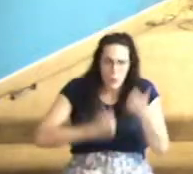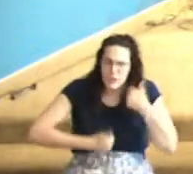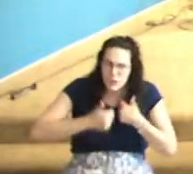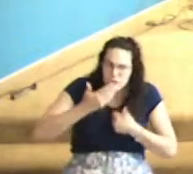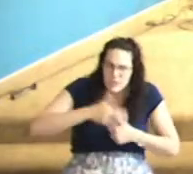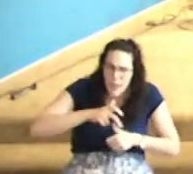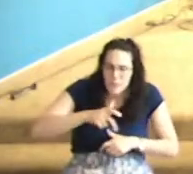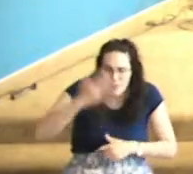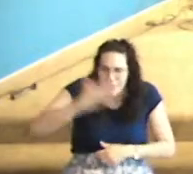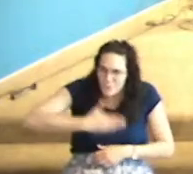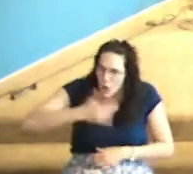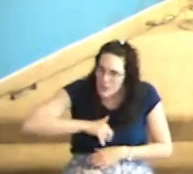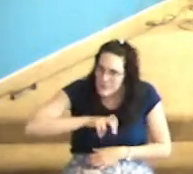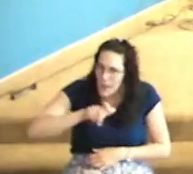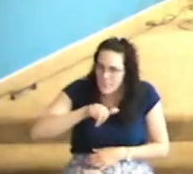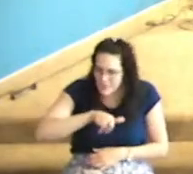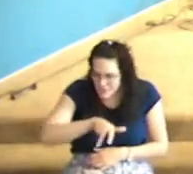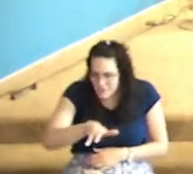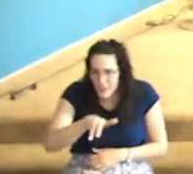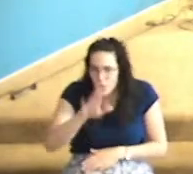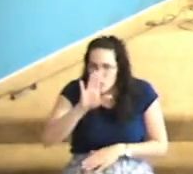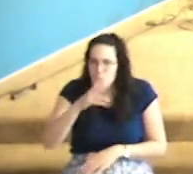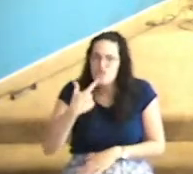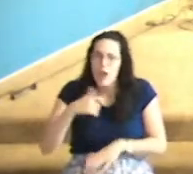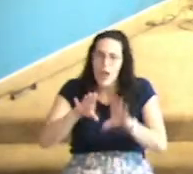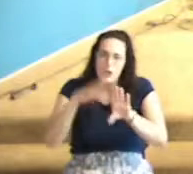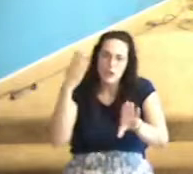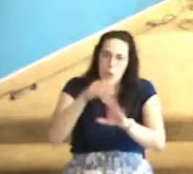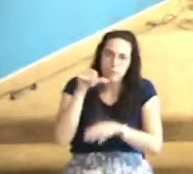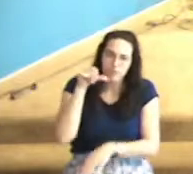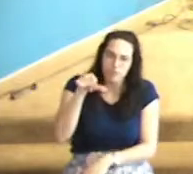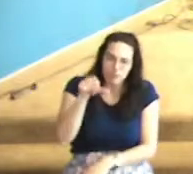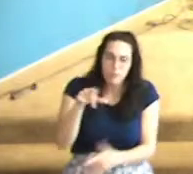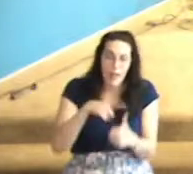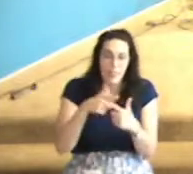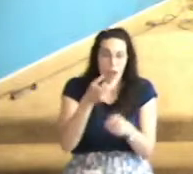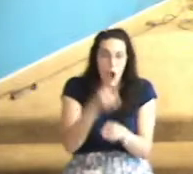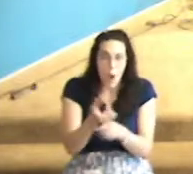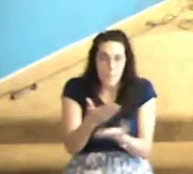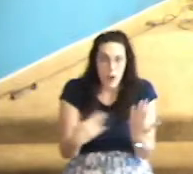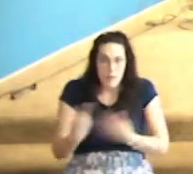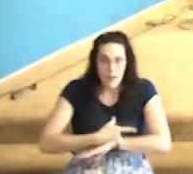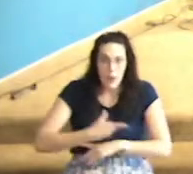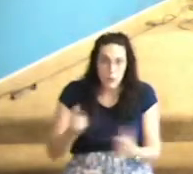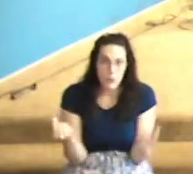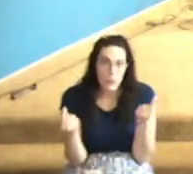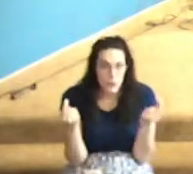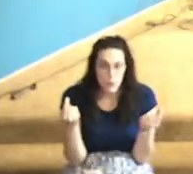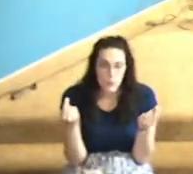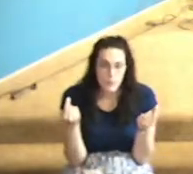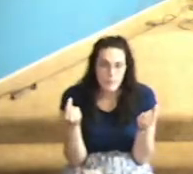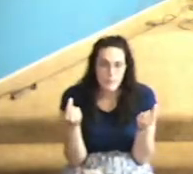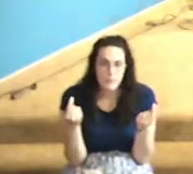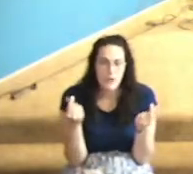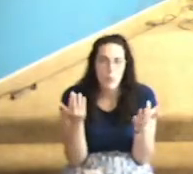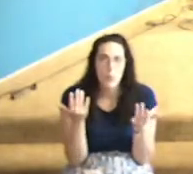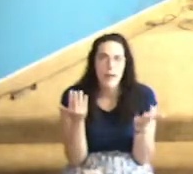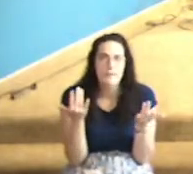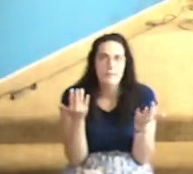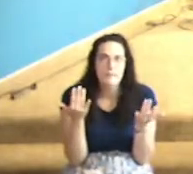up? The front steps of the red door, ring the bell, and then here's the hardest part of the day. I'd like for you to